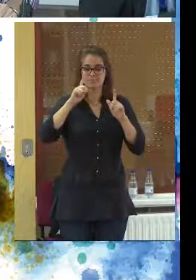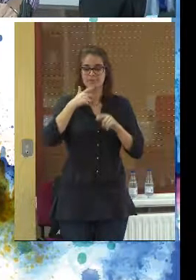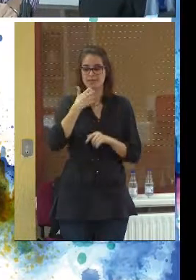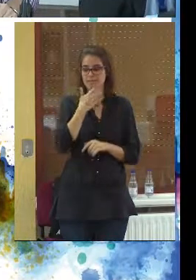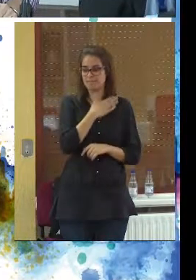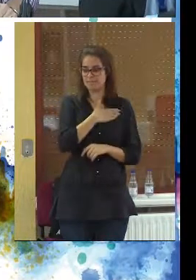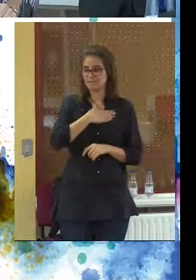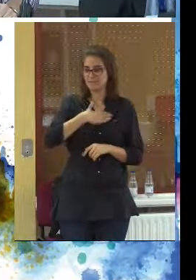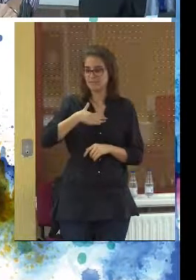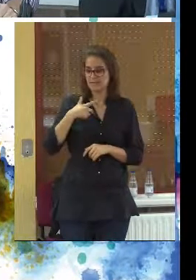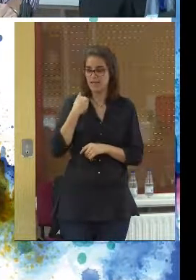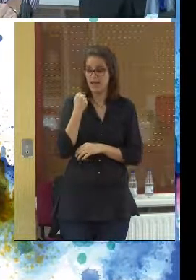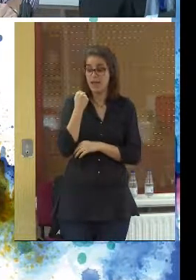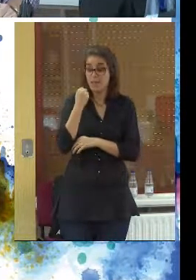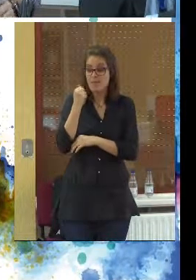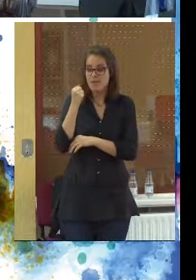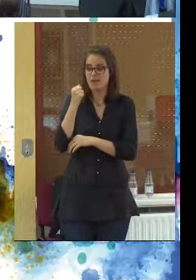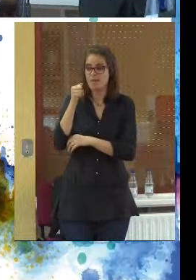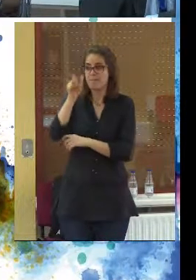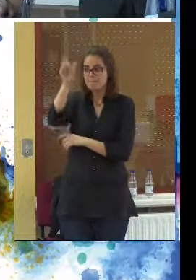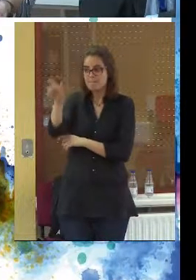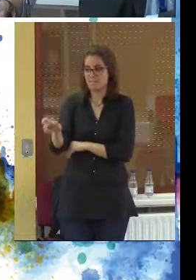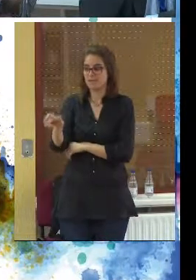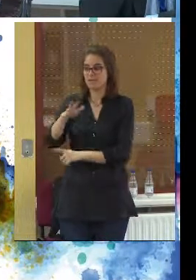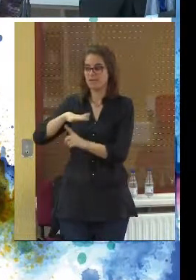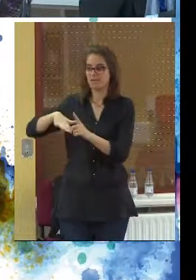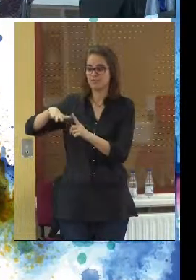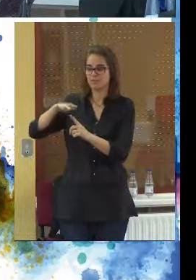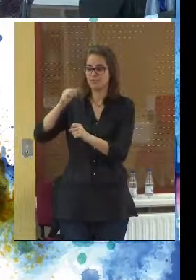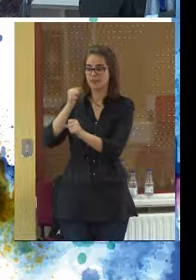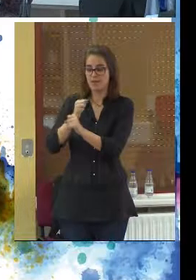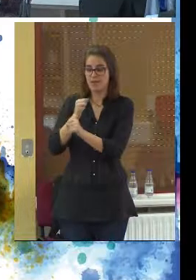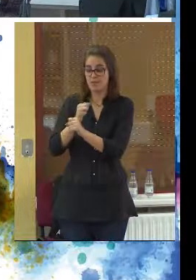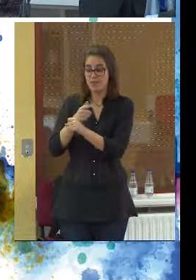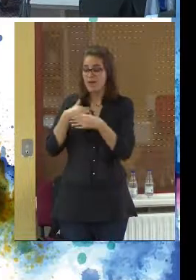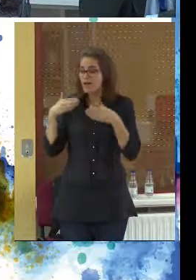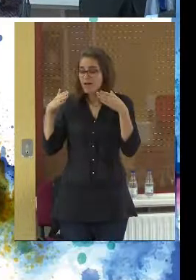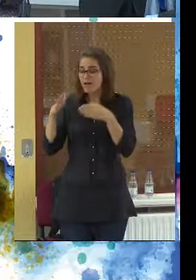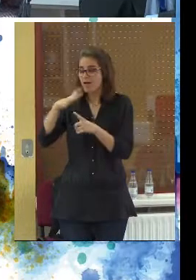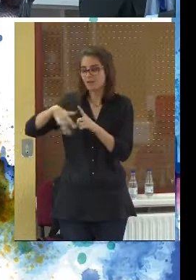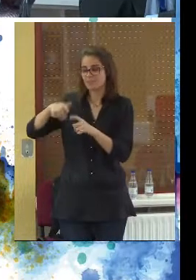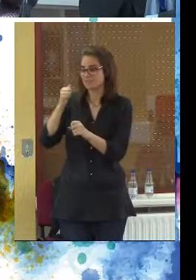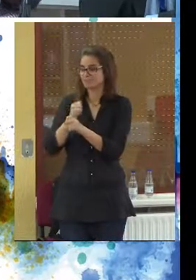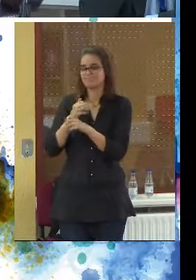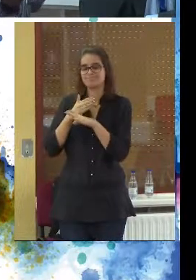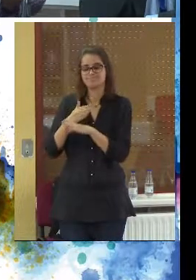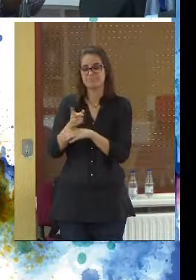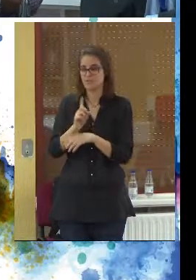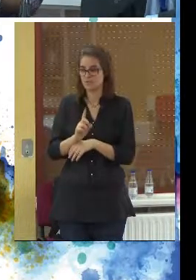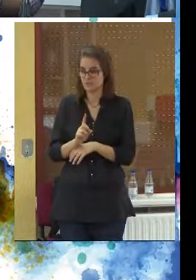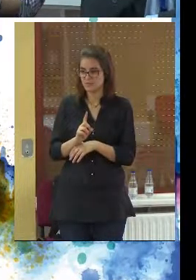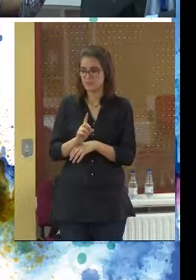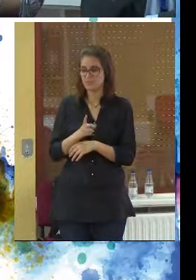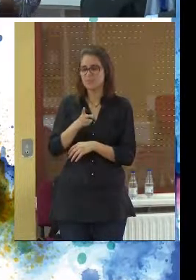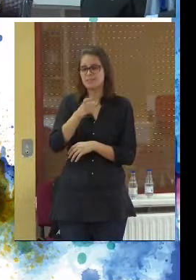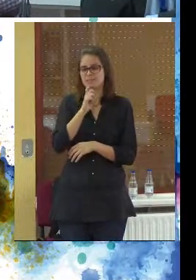achieve, to be able to support a person, it wasn't enough just to look at their working